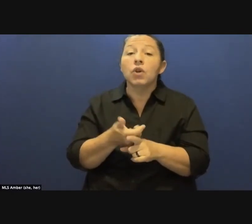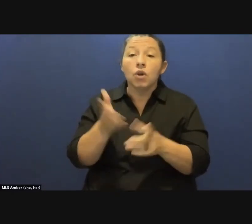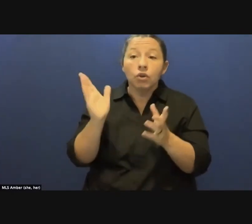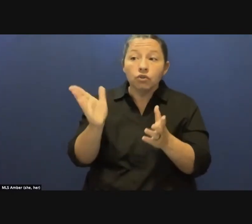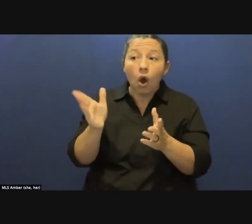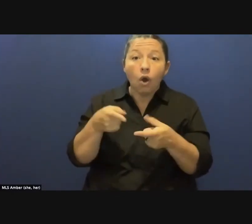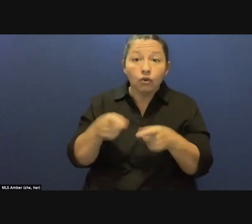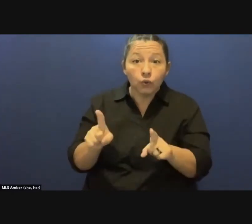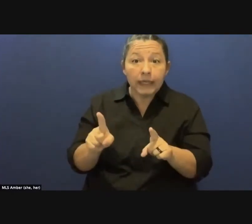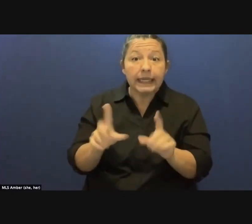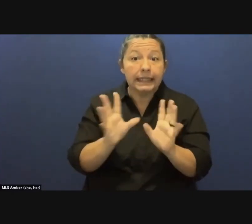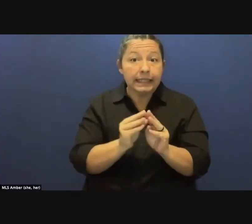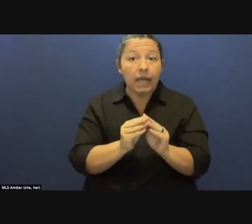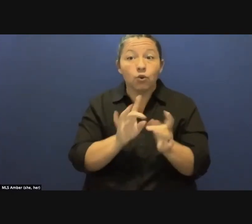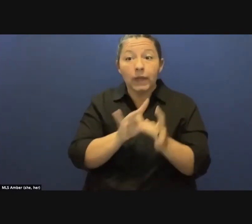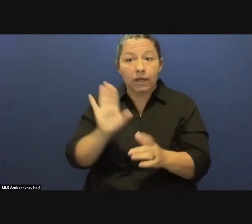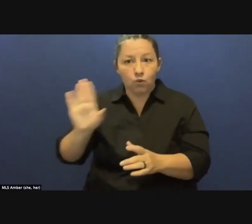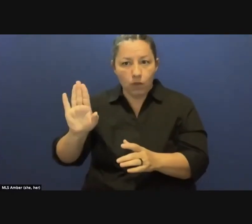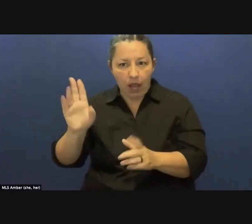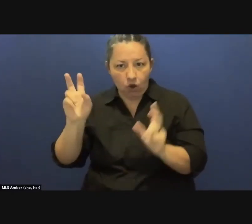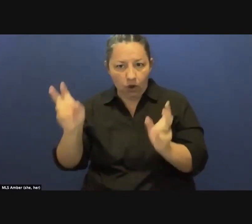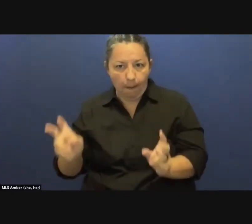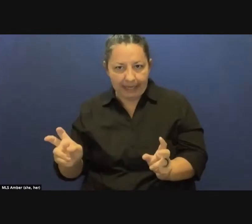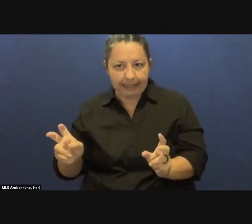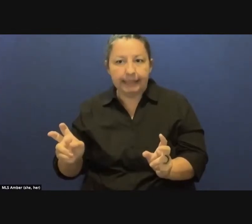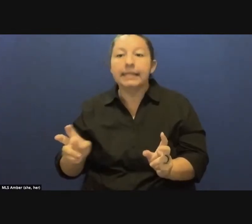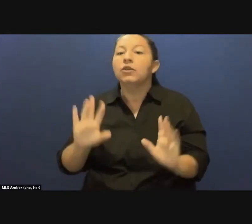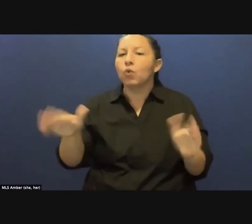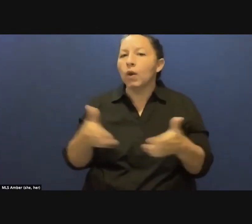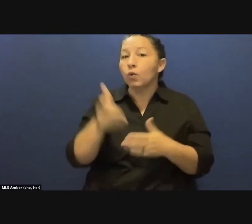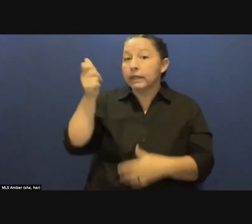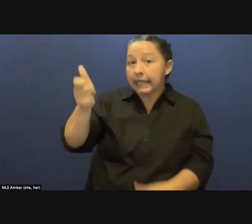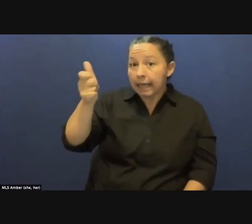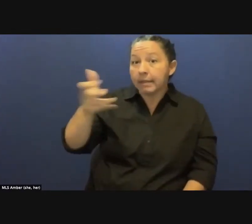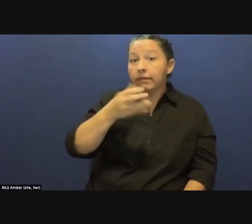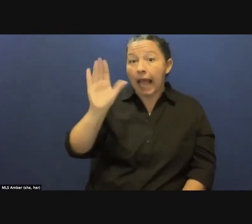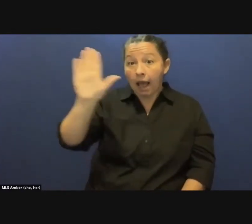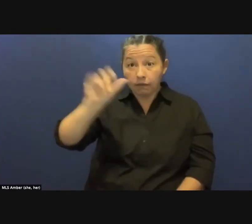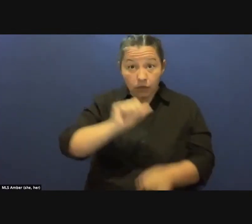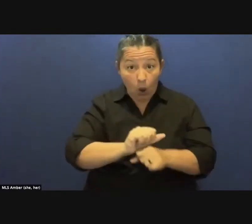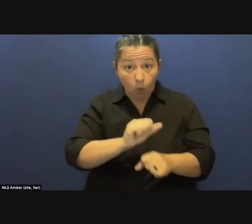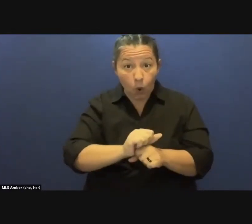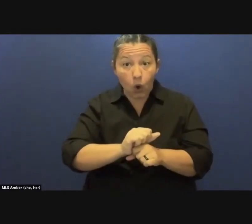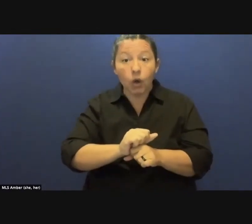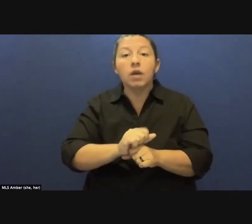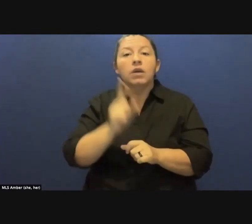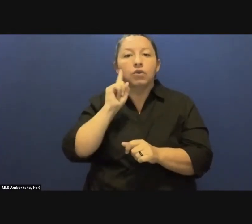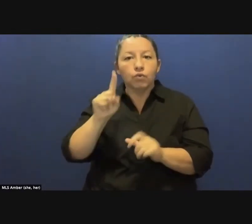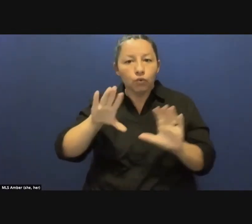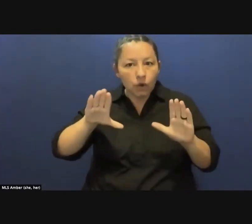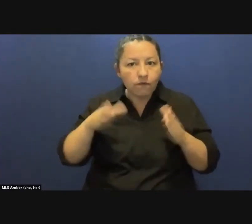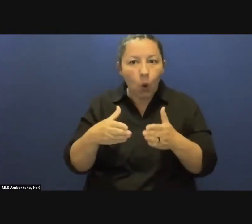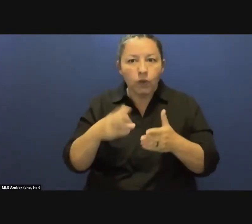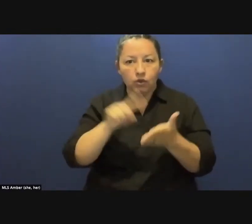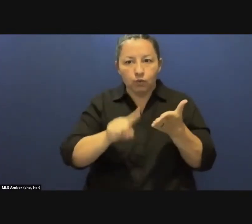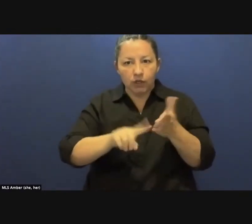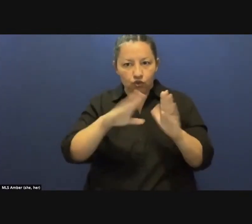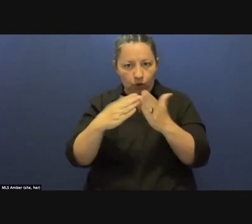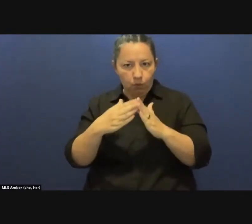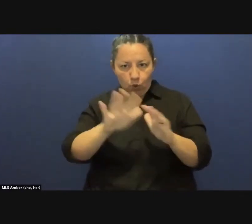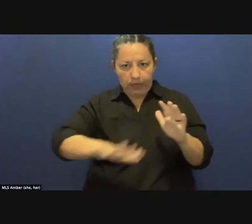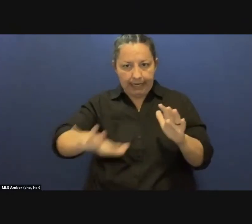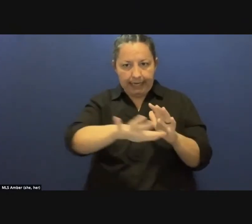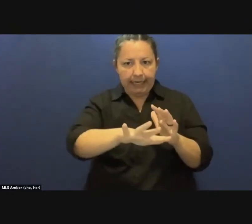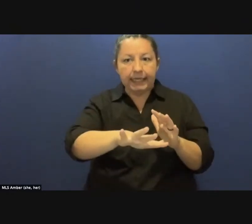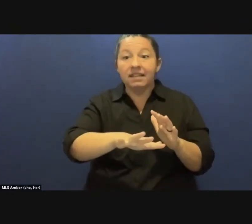their topic so that they are introducing themselves and their work to the focused research community. That